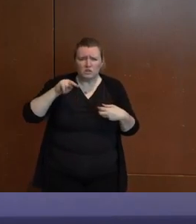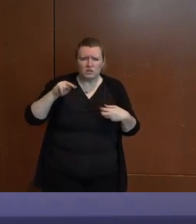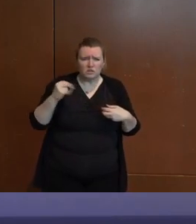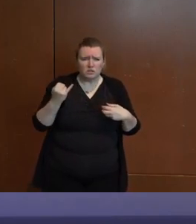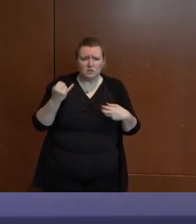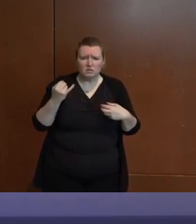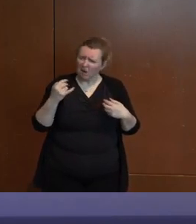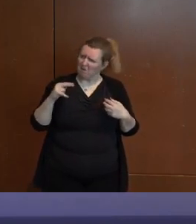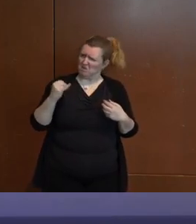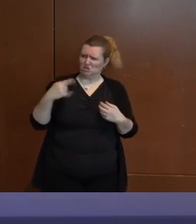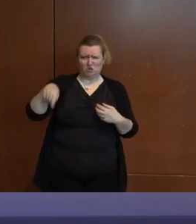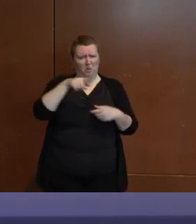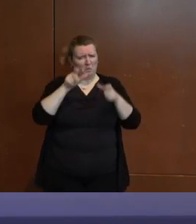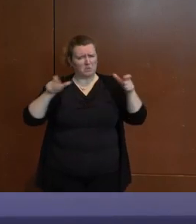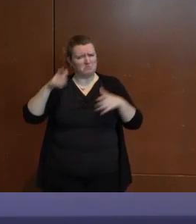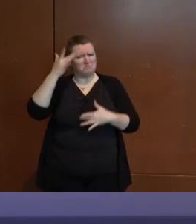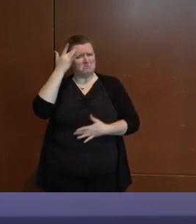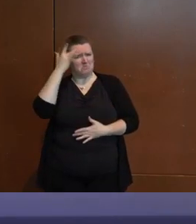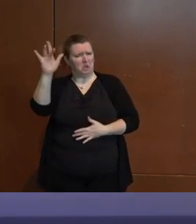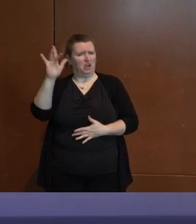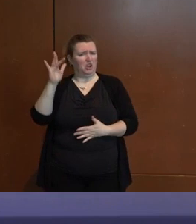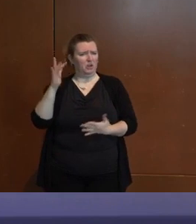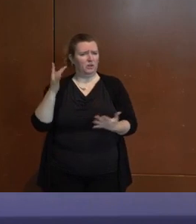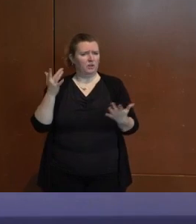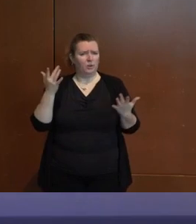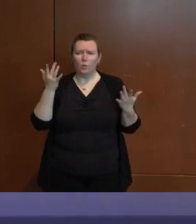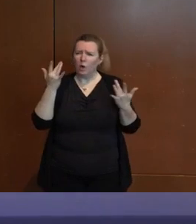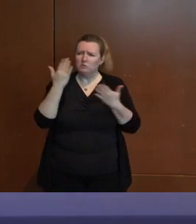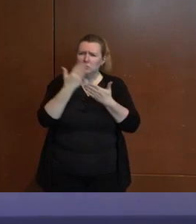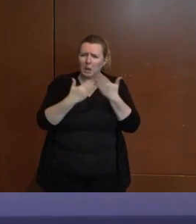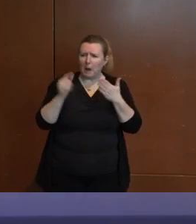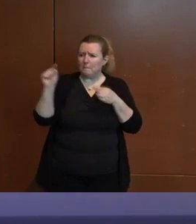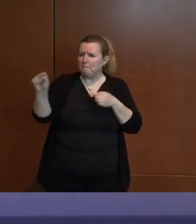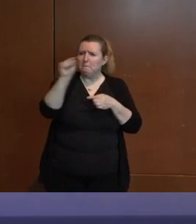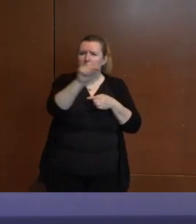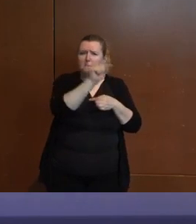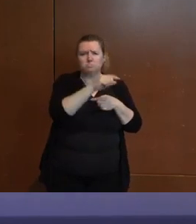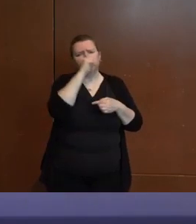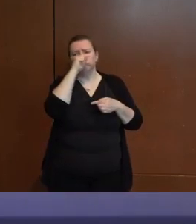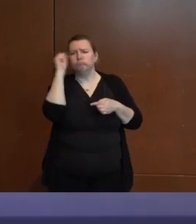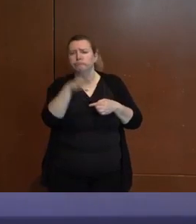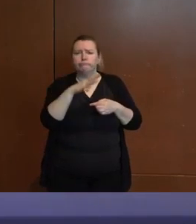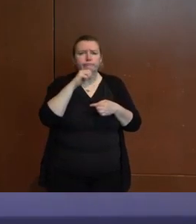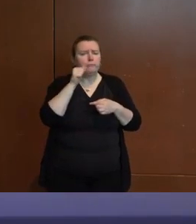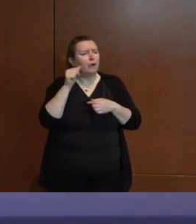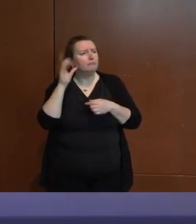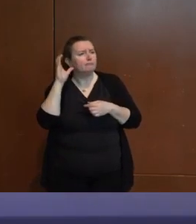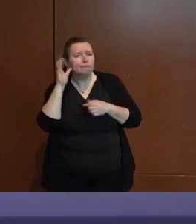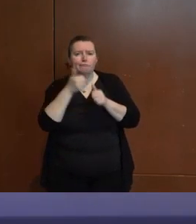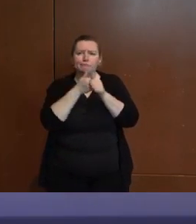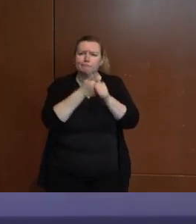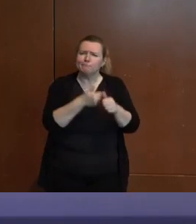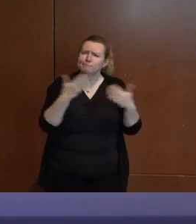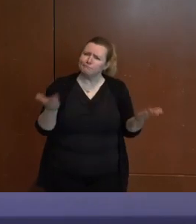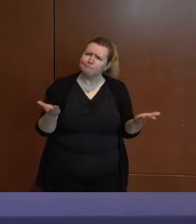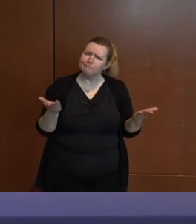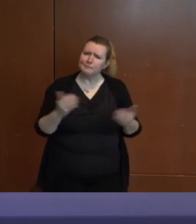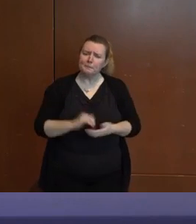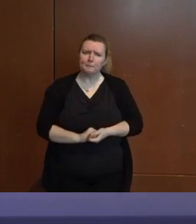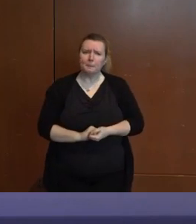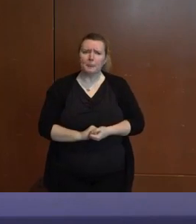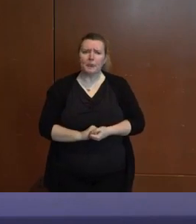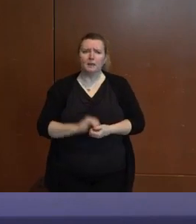a little unusual and unexplainable. I'm flattered that you're using the, I am now, sir. the knucklehead Yes. moniker. I had not